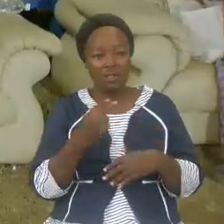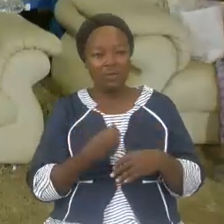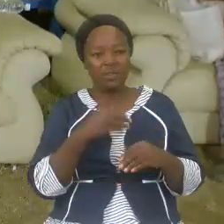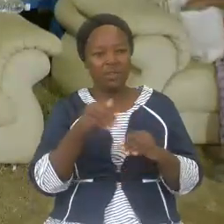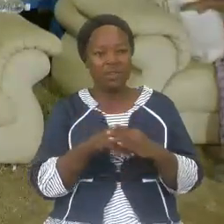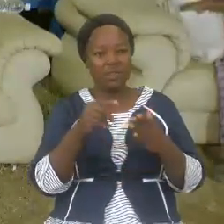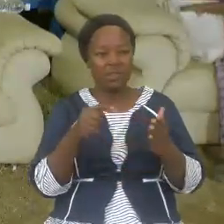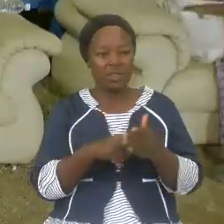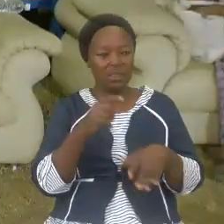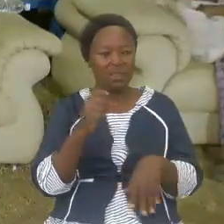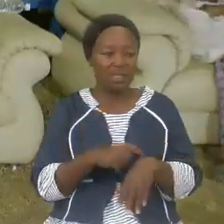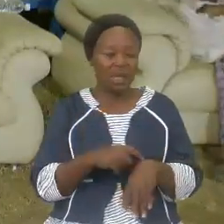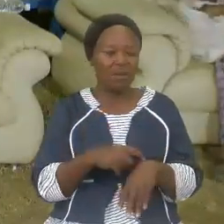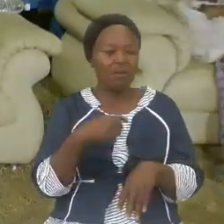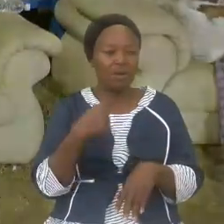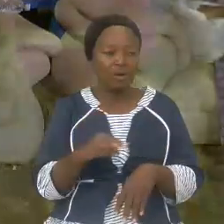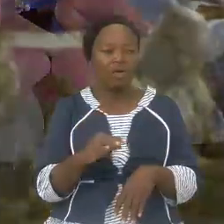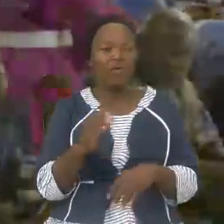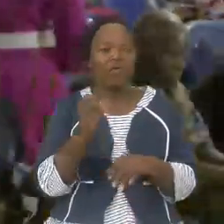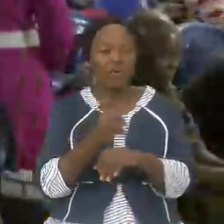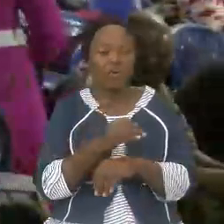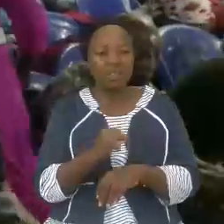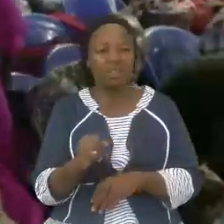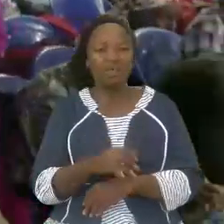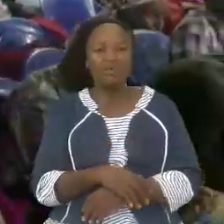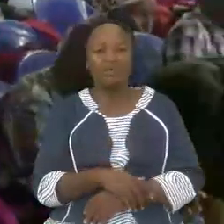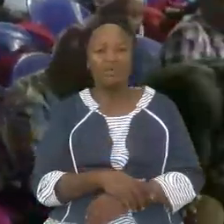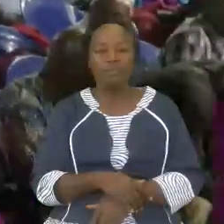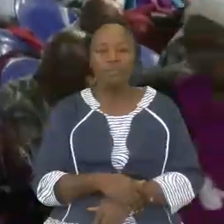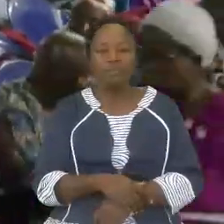this time of counseling.